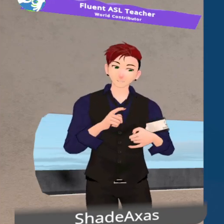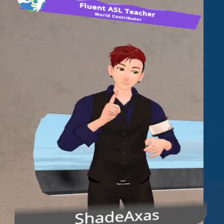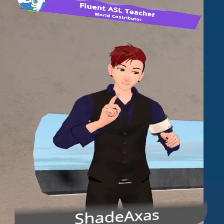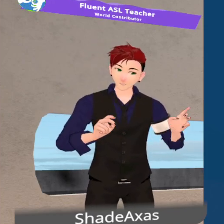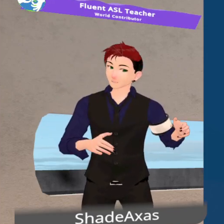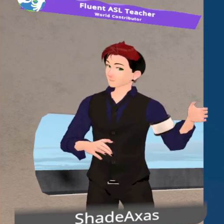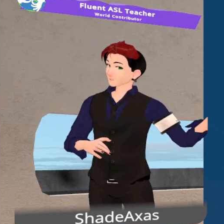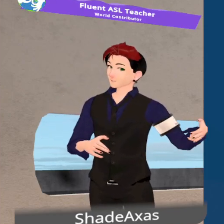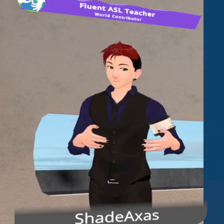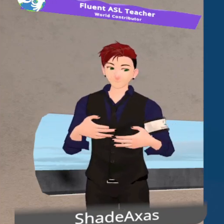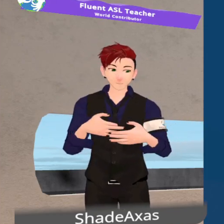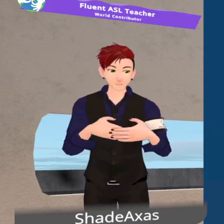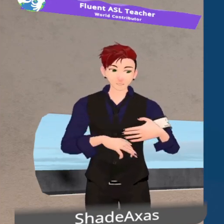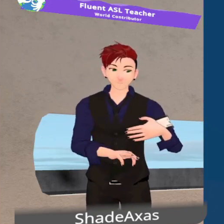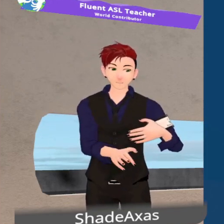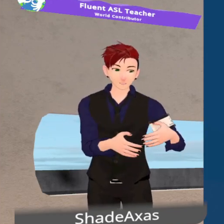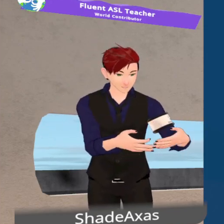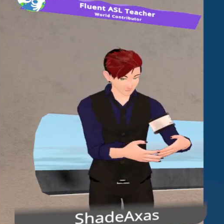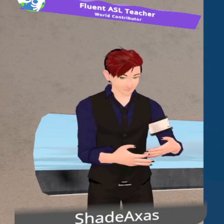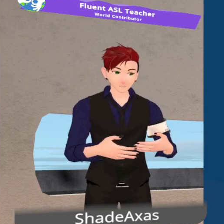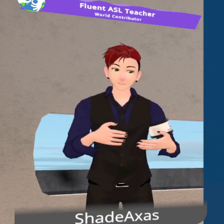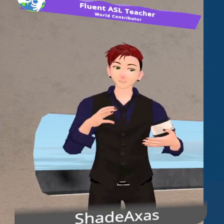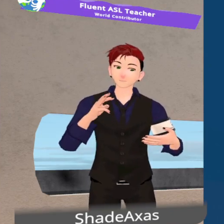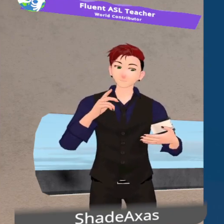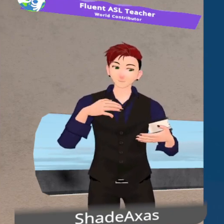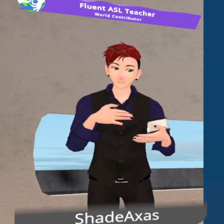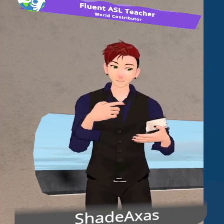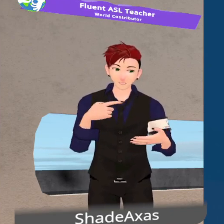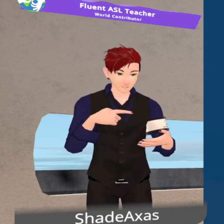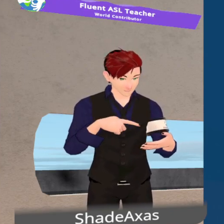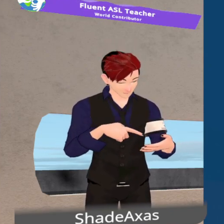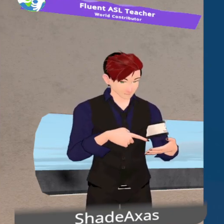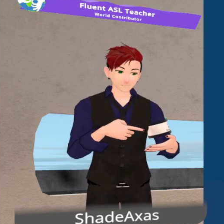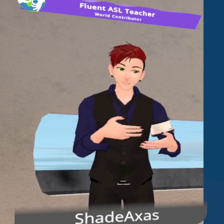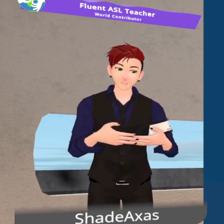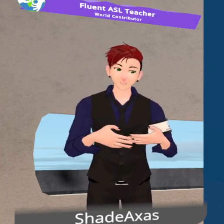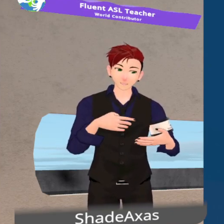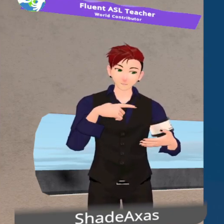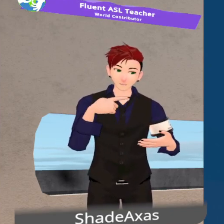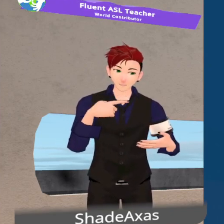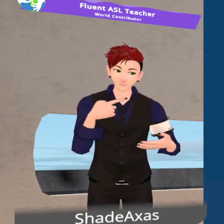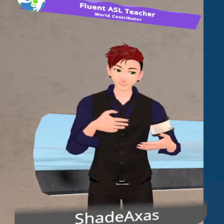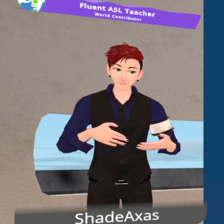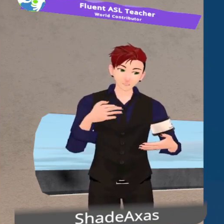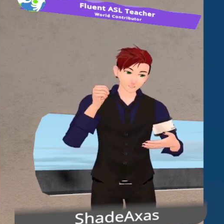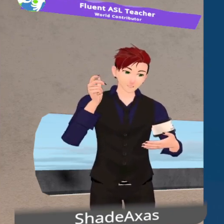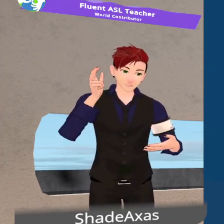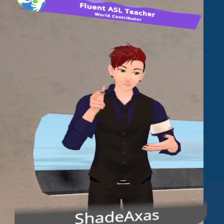It's the same thing with deaf people. They get a newborn baby and the doctor comes in and says, oh, your